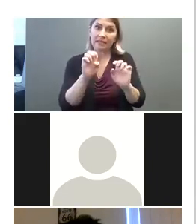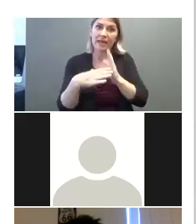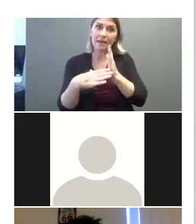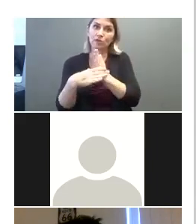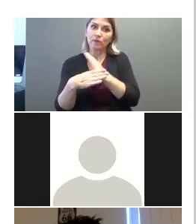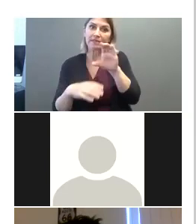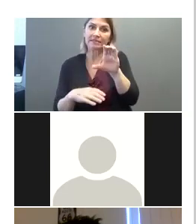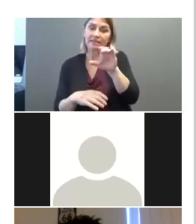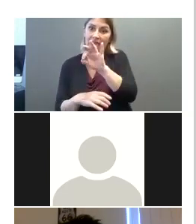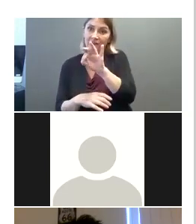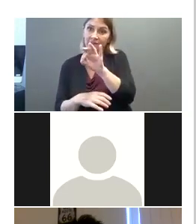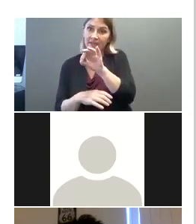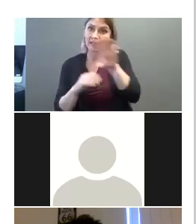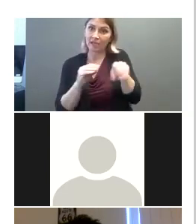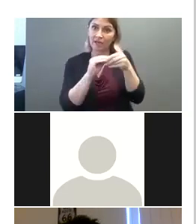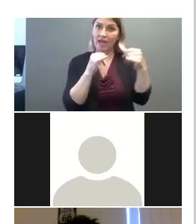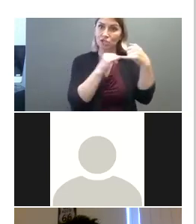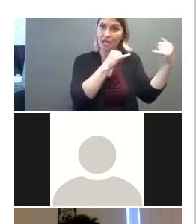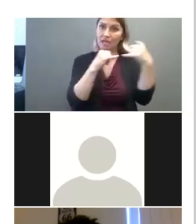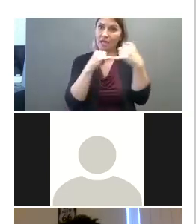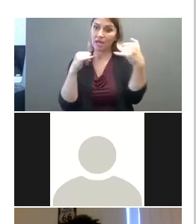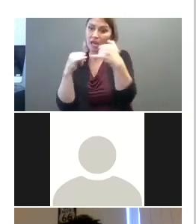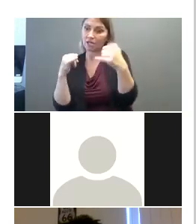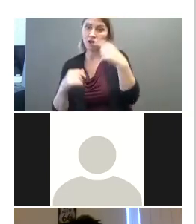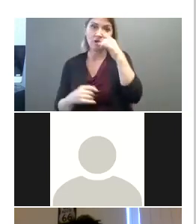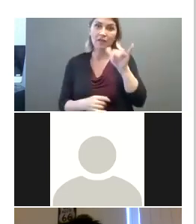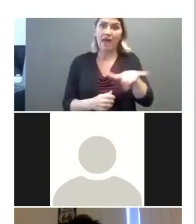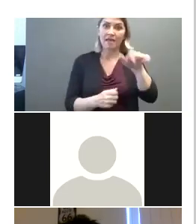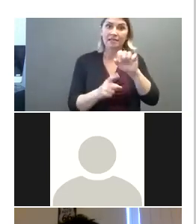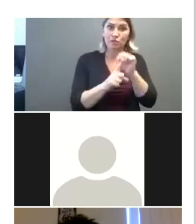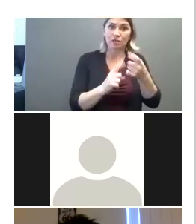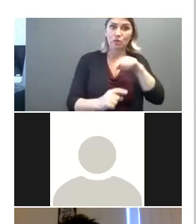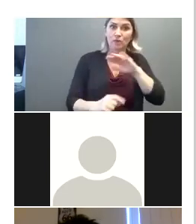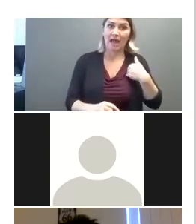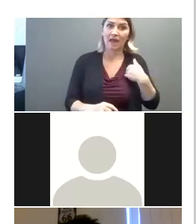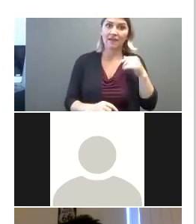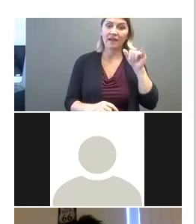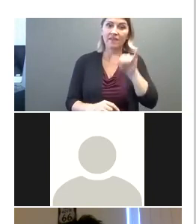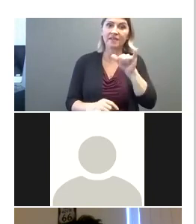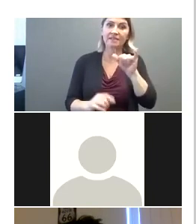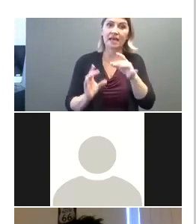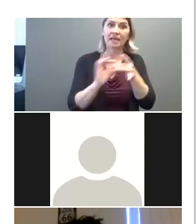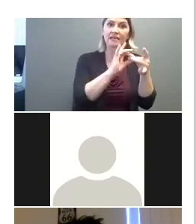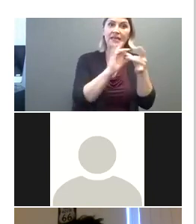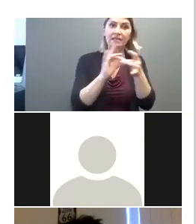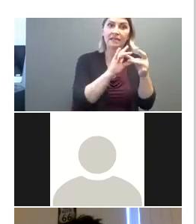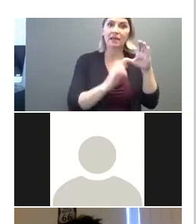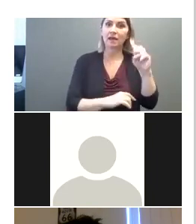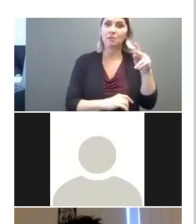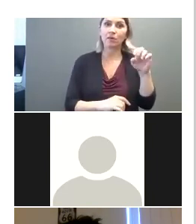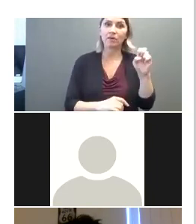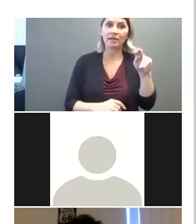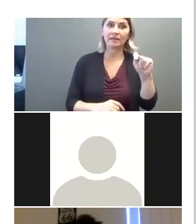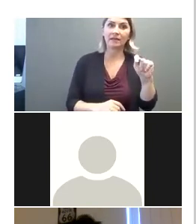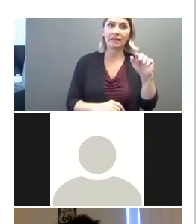between C to F, right? So in that scenario, we have this connected component AD and EB